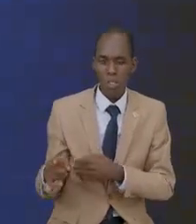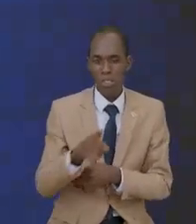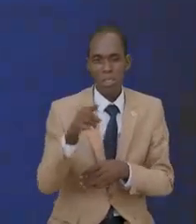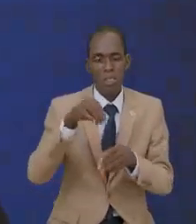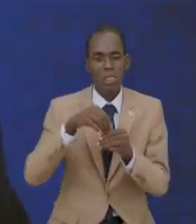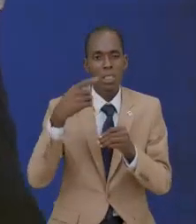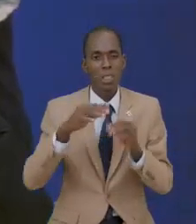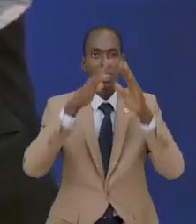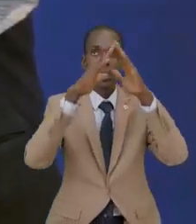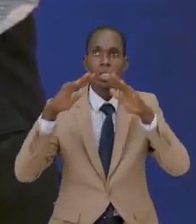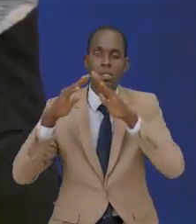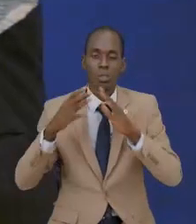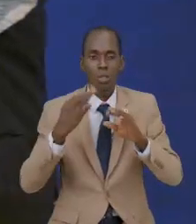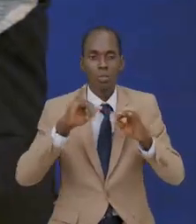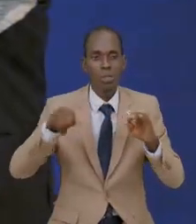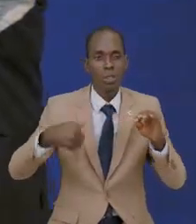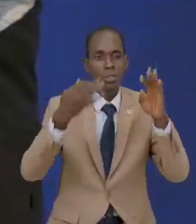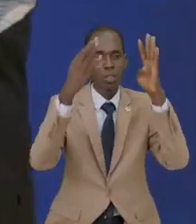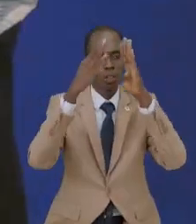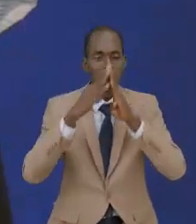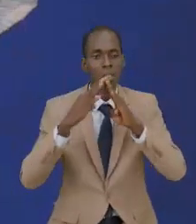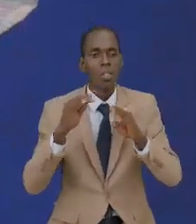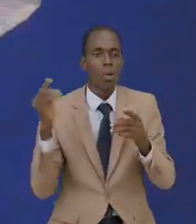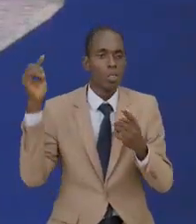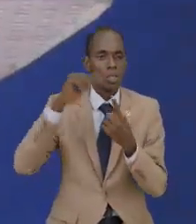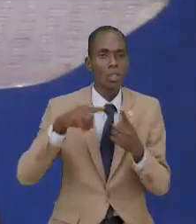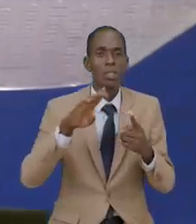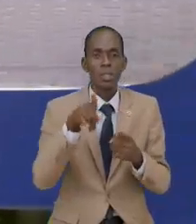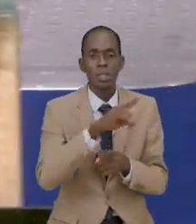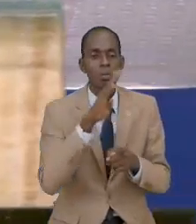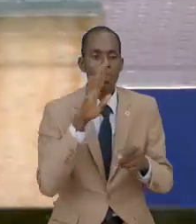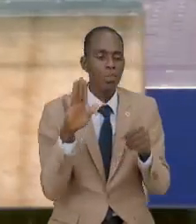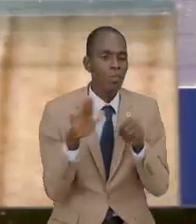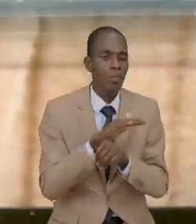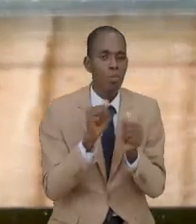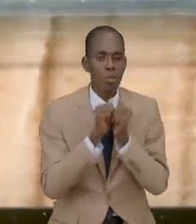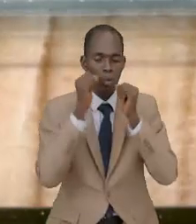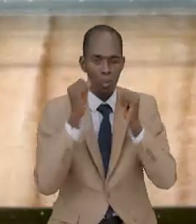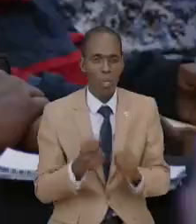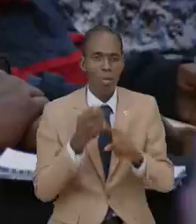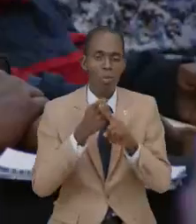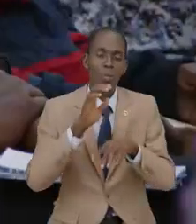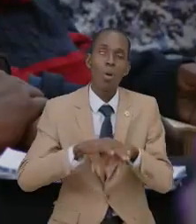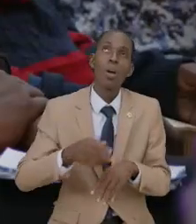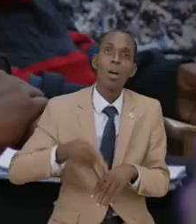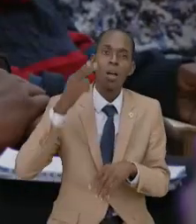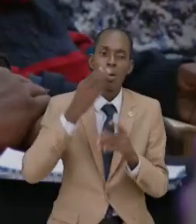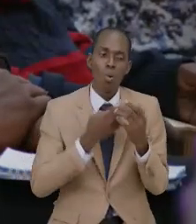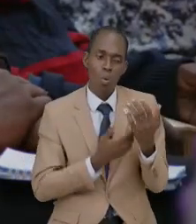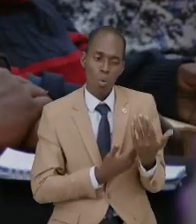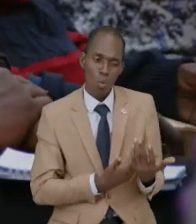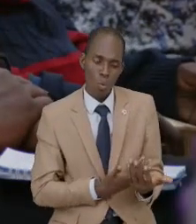Jerusalem until ye be endued with power from on high. Tarry